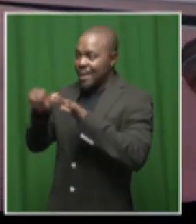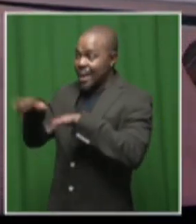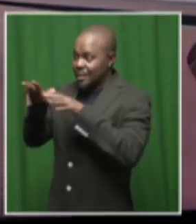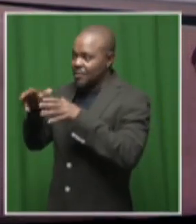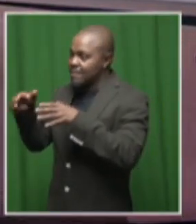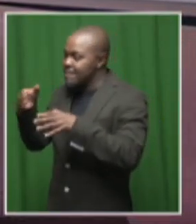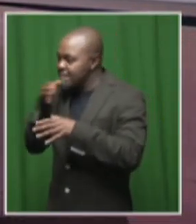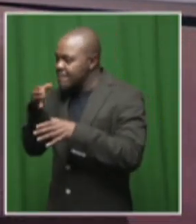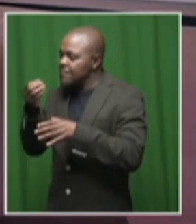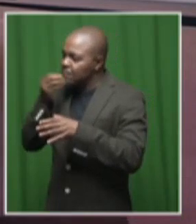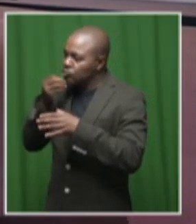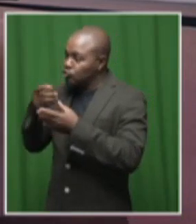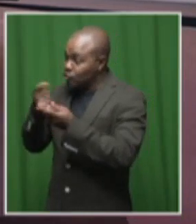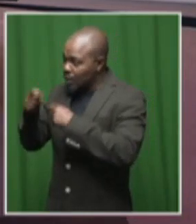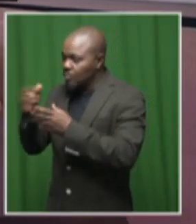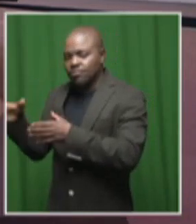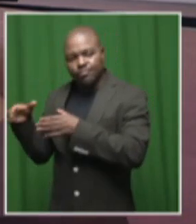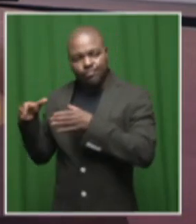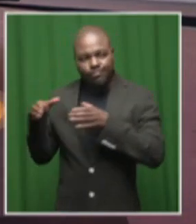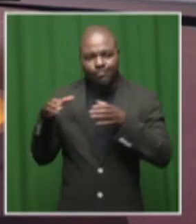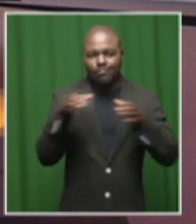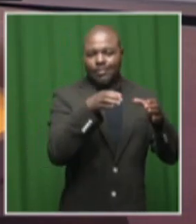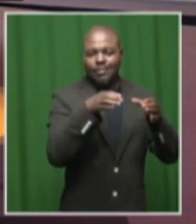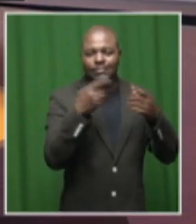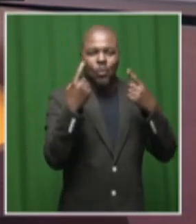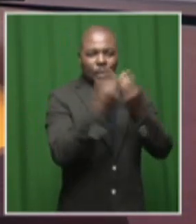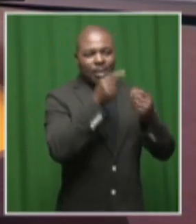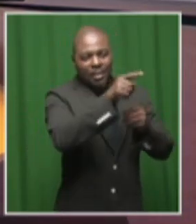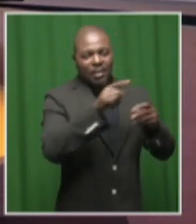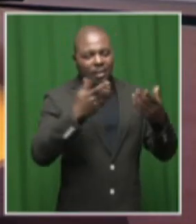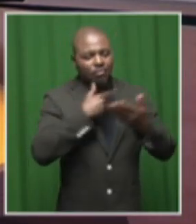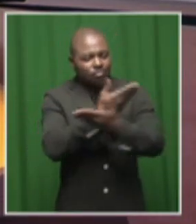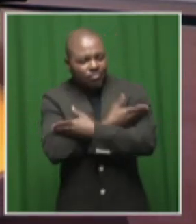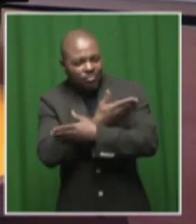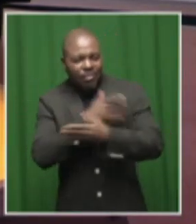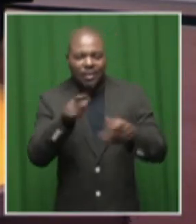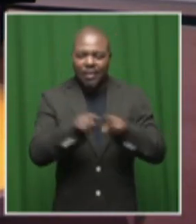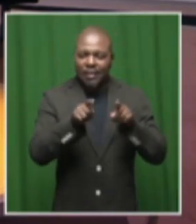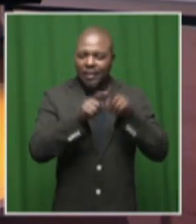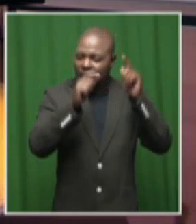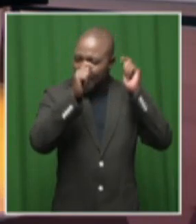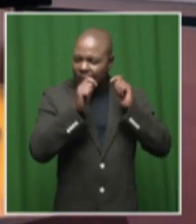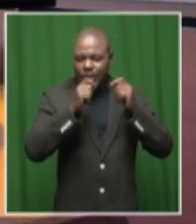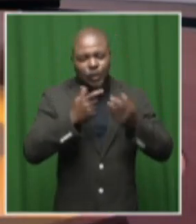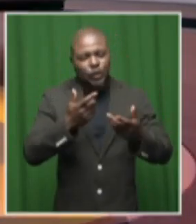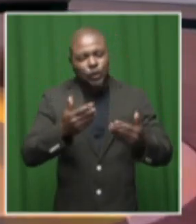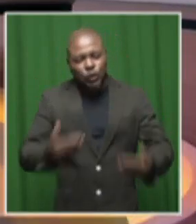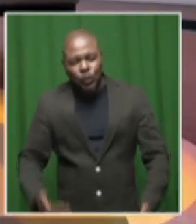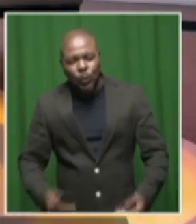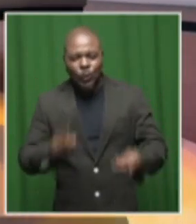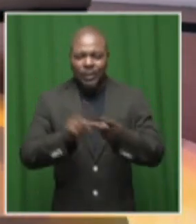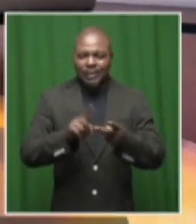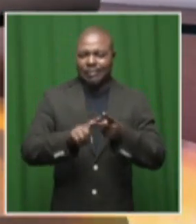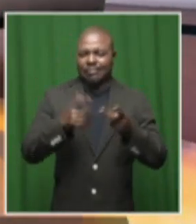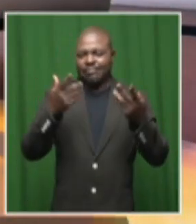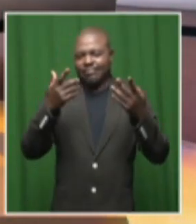drink and festival kind of apparel, T-shirts and bucket hats and shorts and mats. In